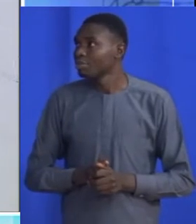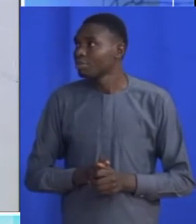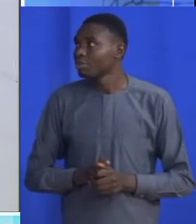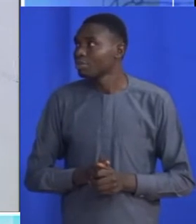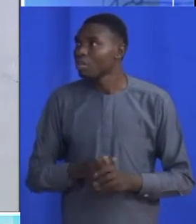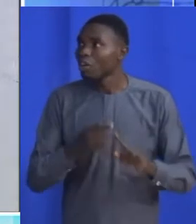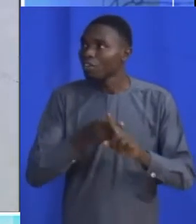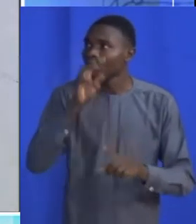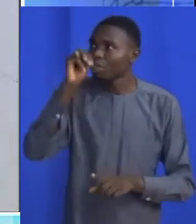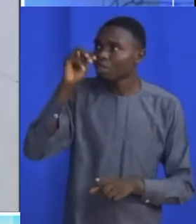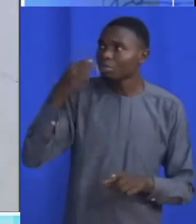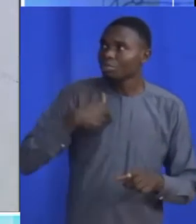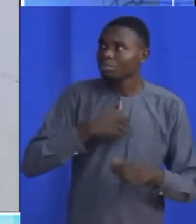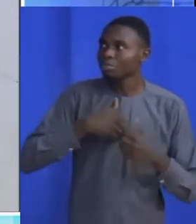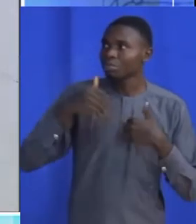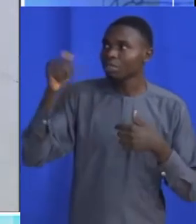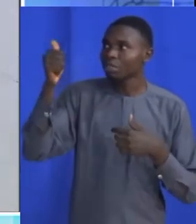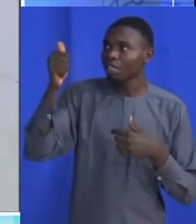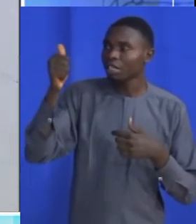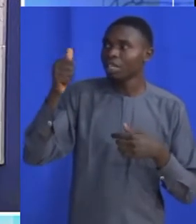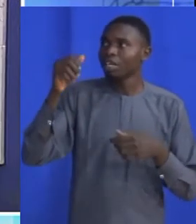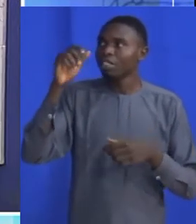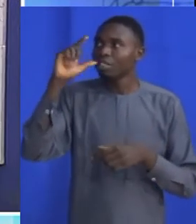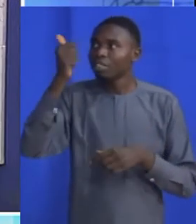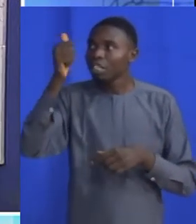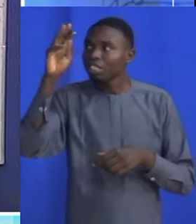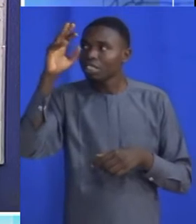Yes, what do you mean by strike? When the